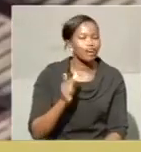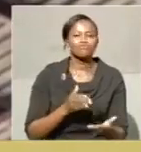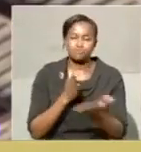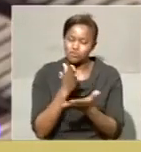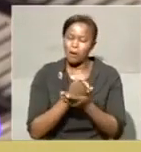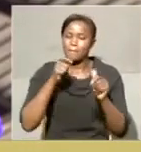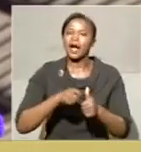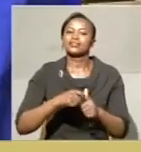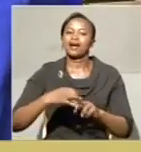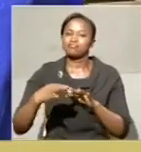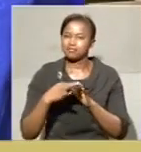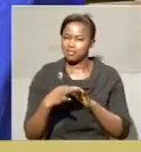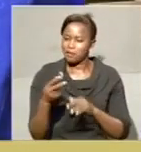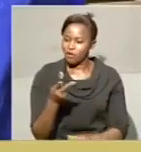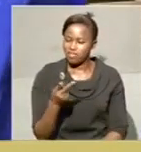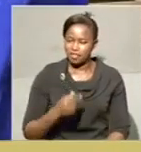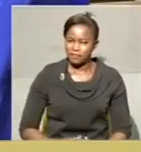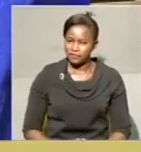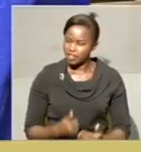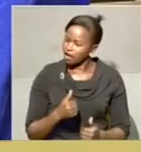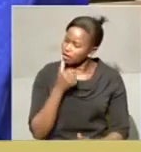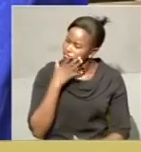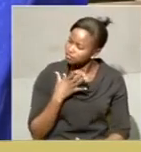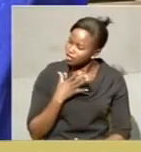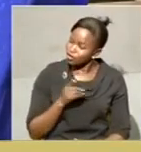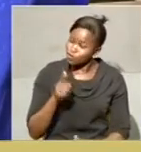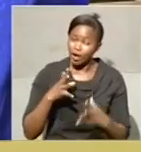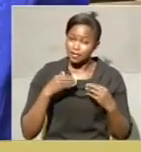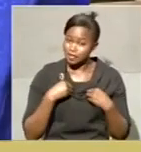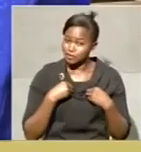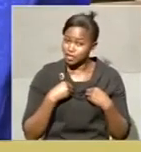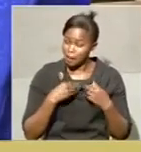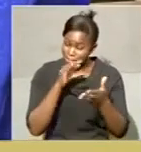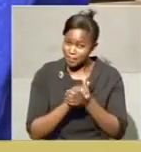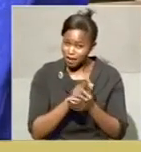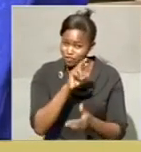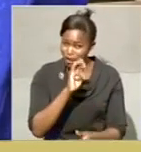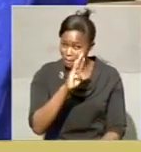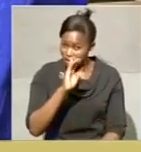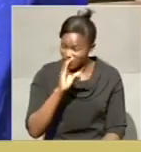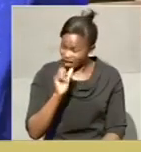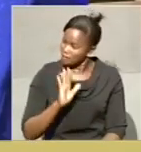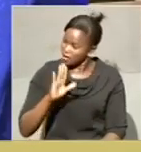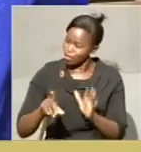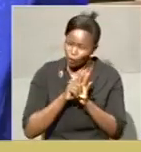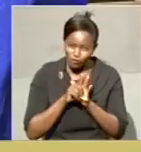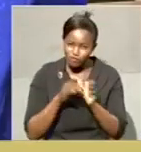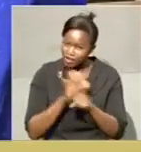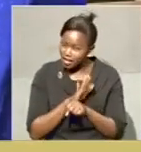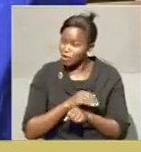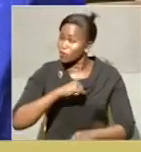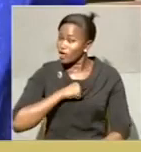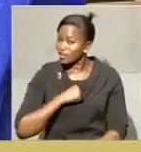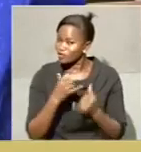husband and wife. Edward, do you take Rebecca to be your lawfully and legally wedded